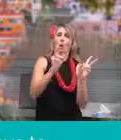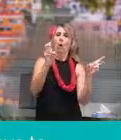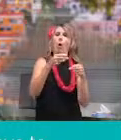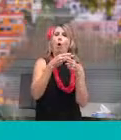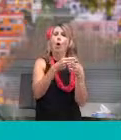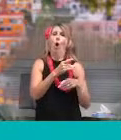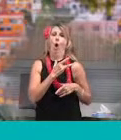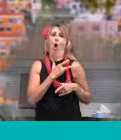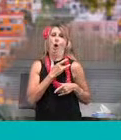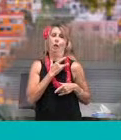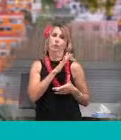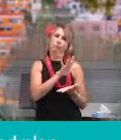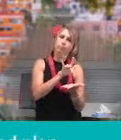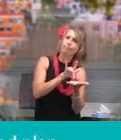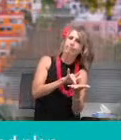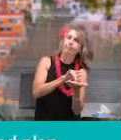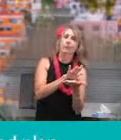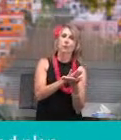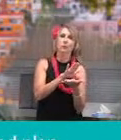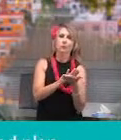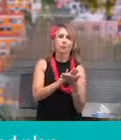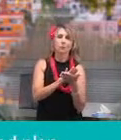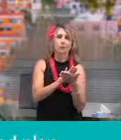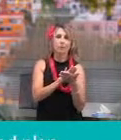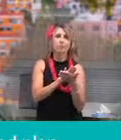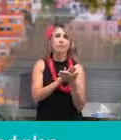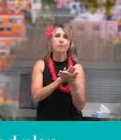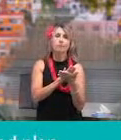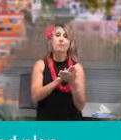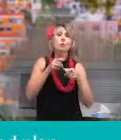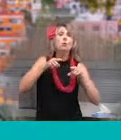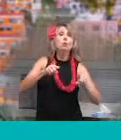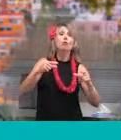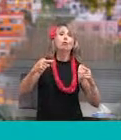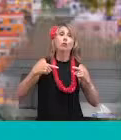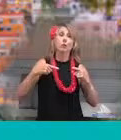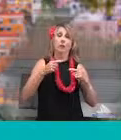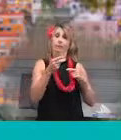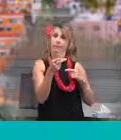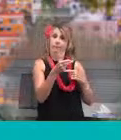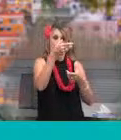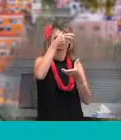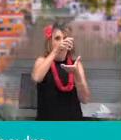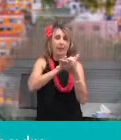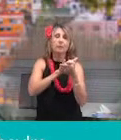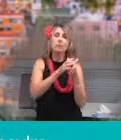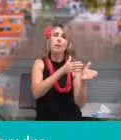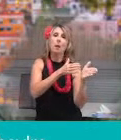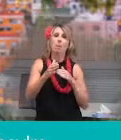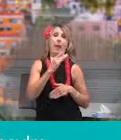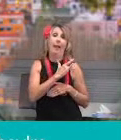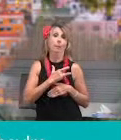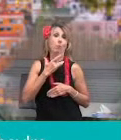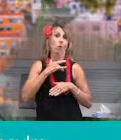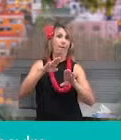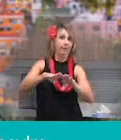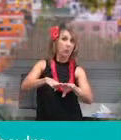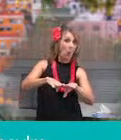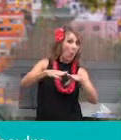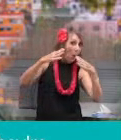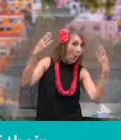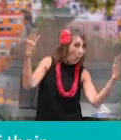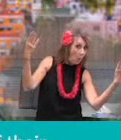said goodbye to one of the best. In retirement, Kathy and her husband plan to travel the province when the restrictions are